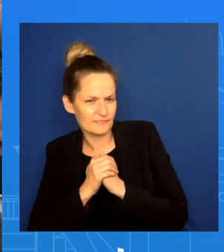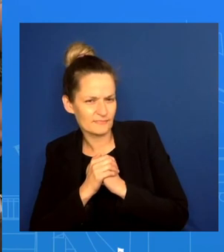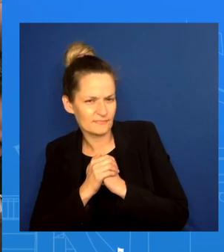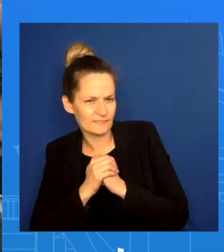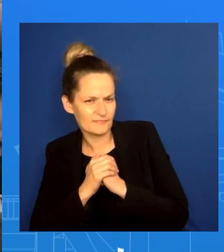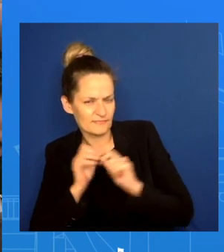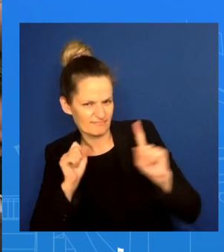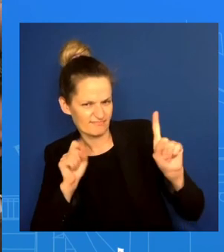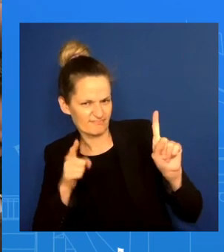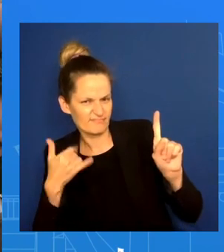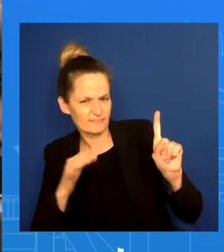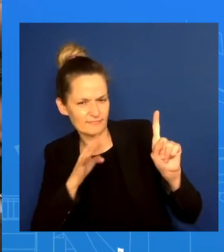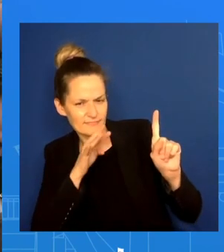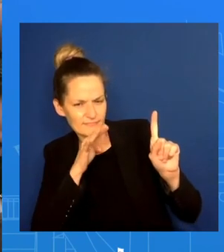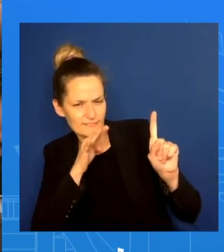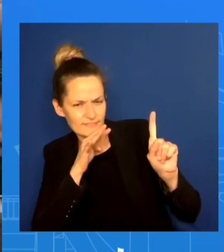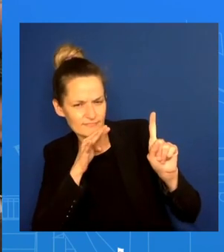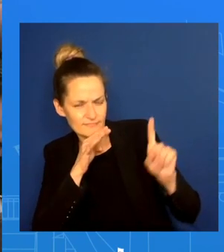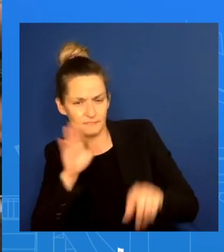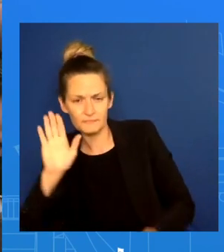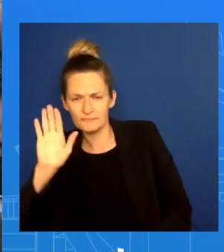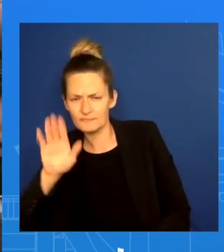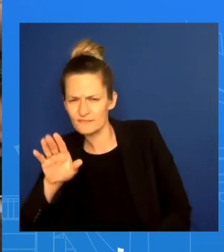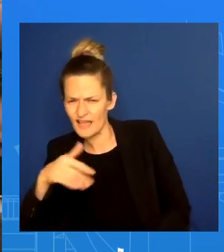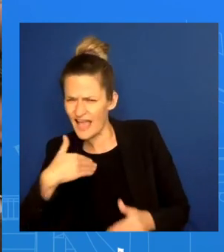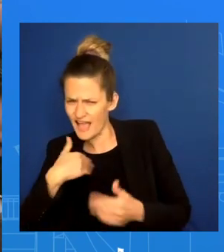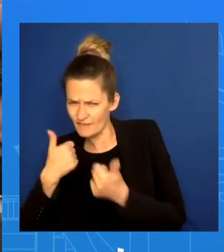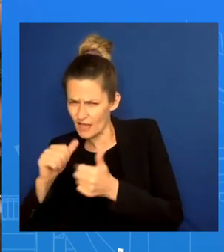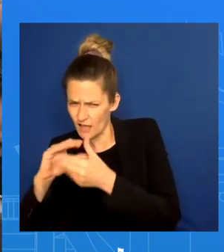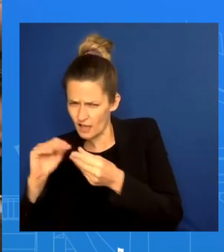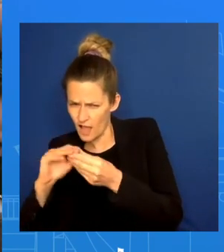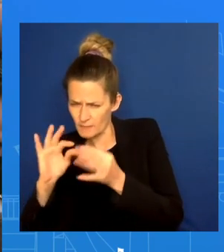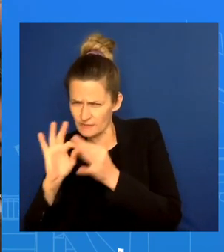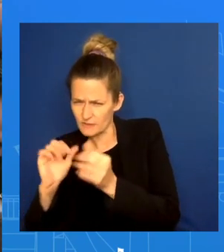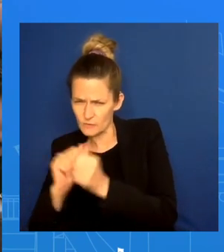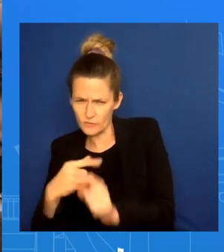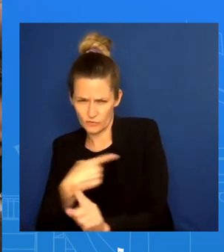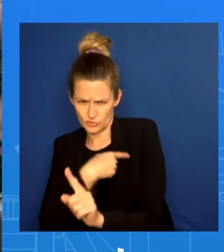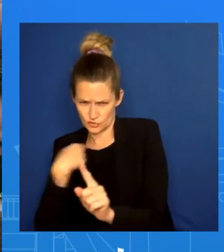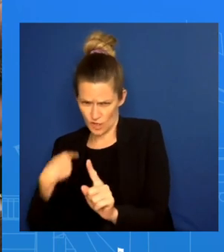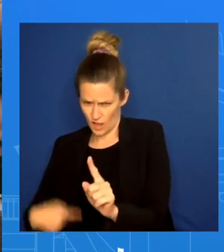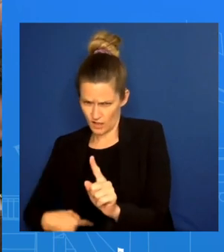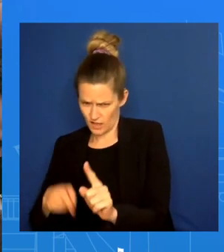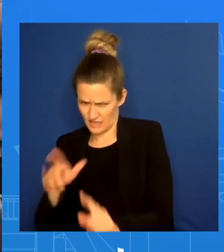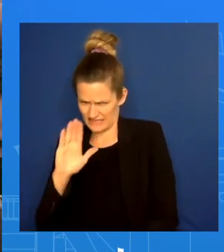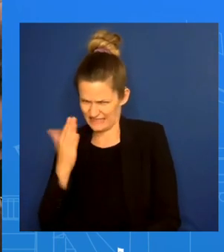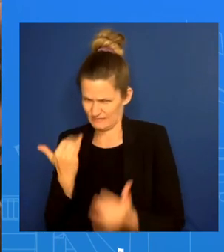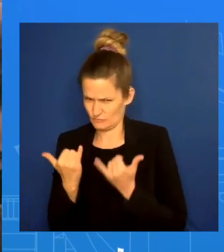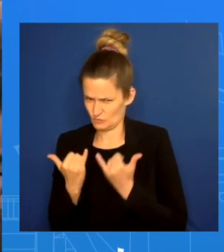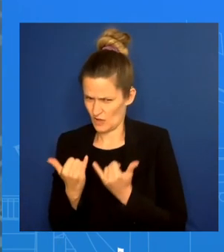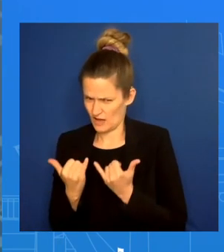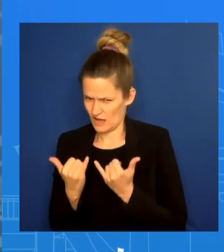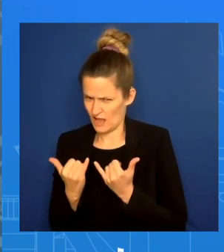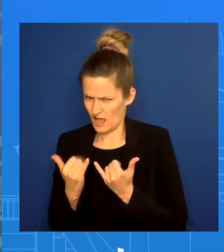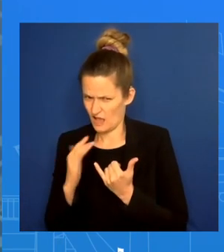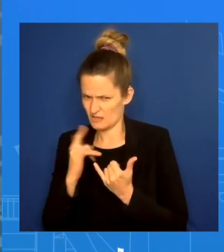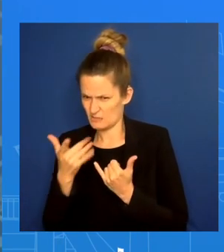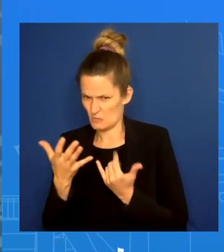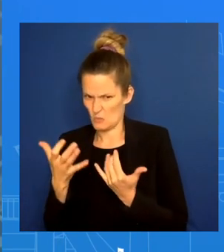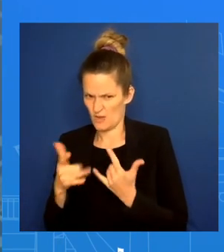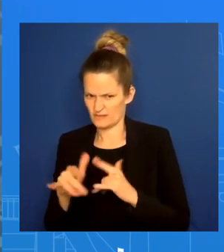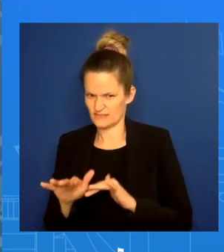China Sea? And do you expect the president will talk about the issue with the President Xi? I would fully expect